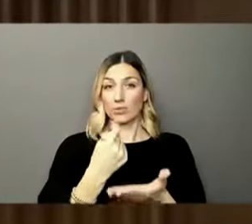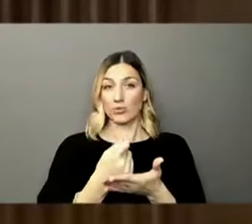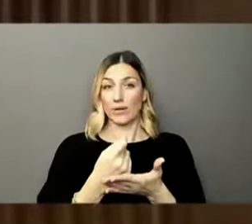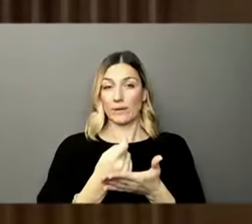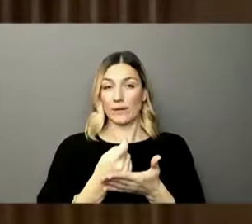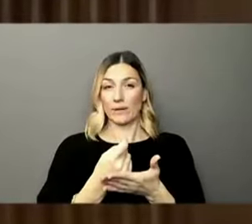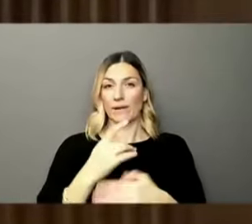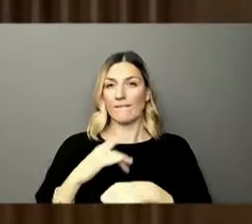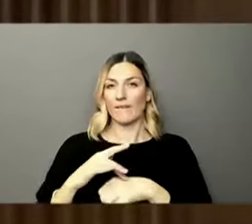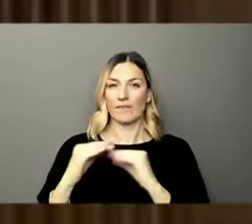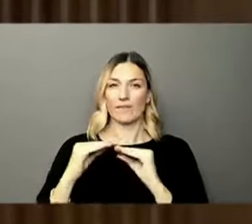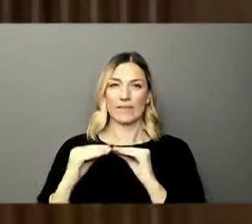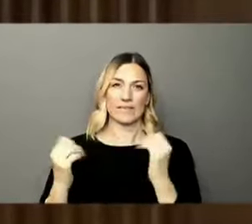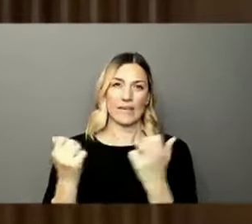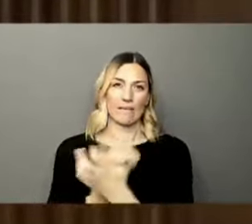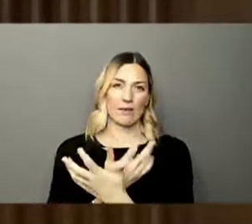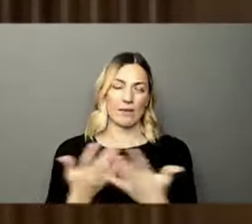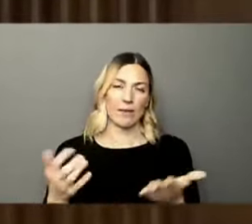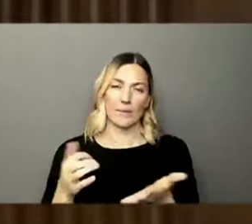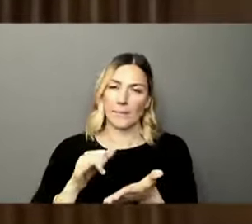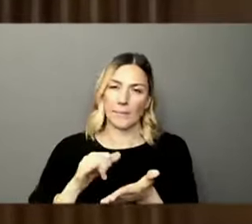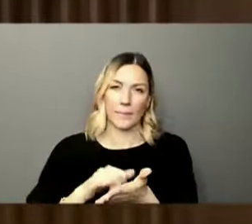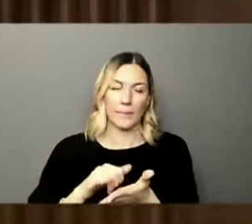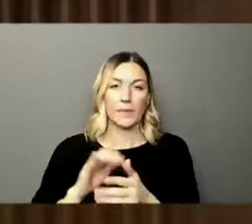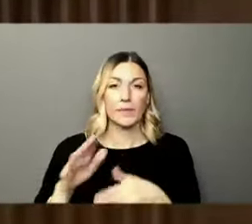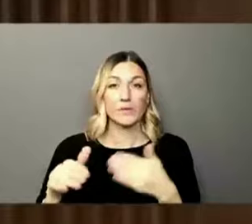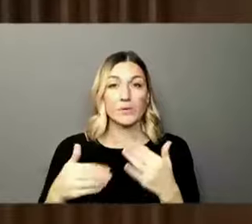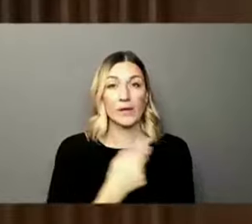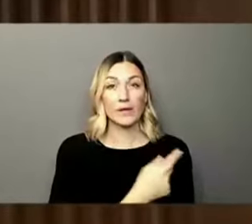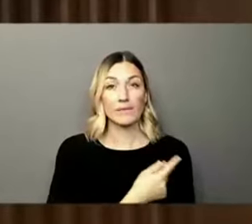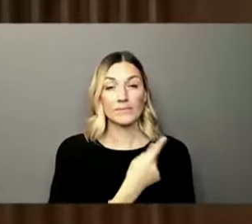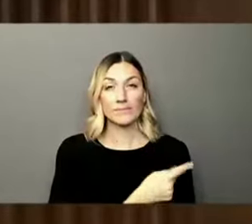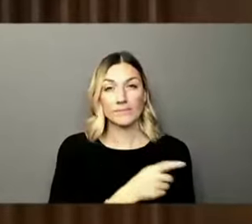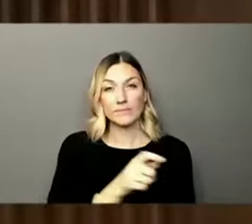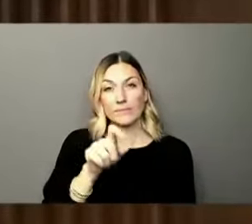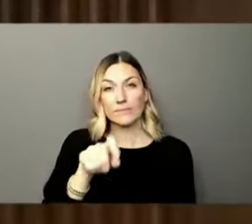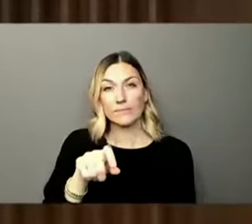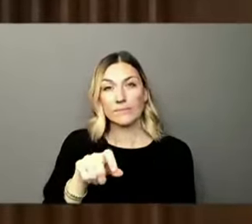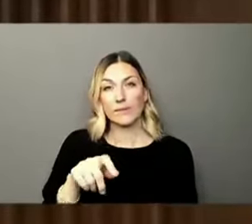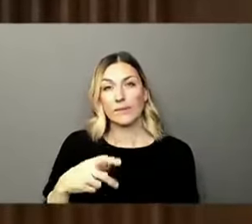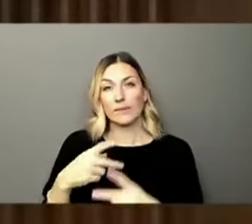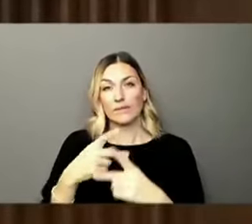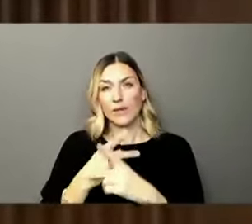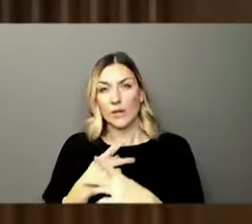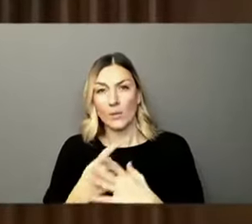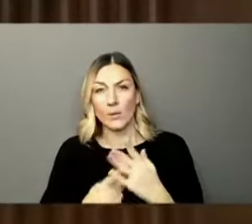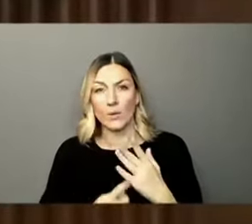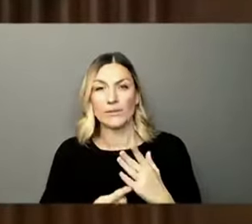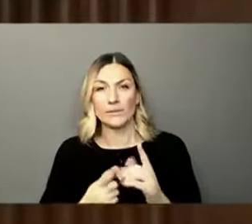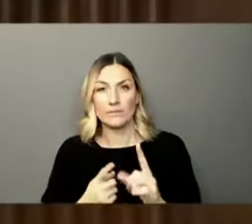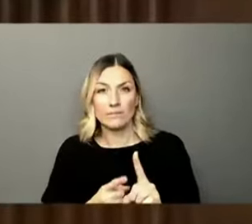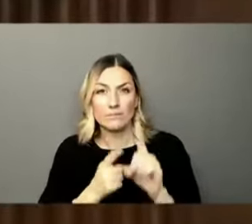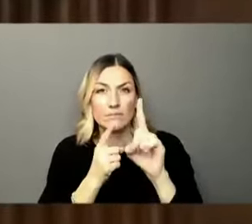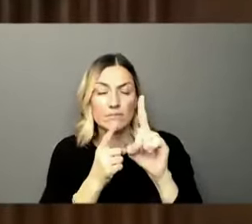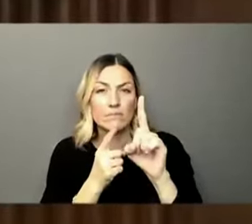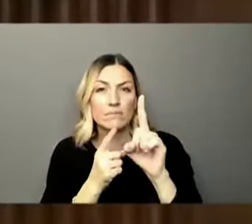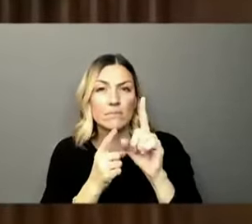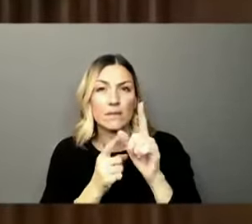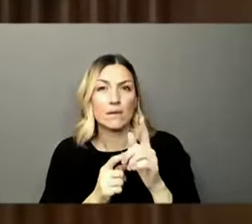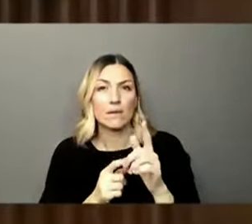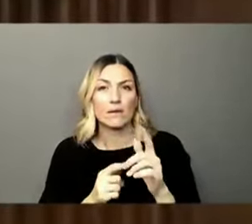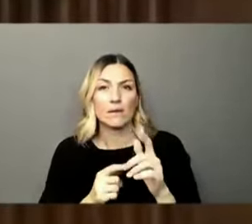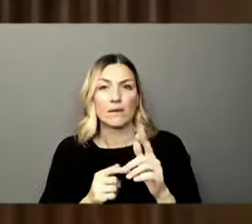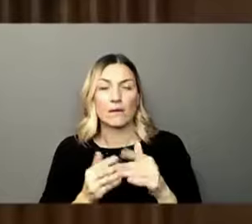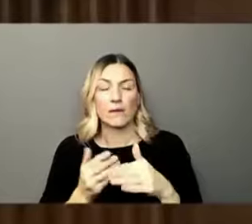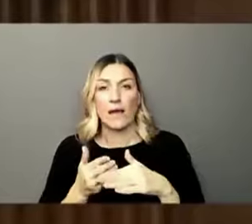fix everything, right? So all of these patients, we need to find out, well, what is driving the post-exertional